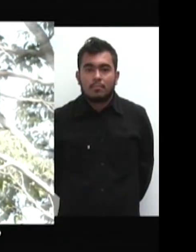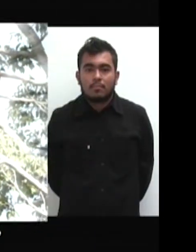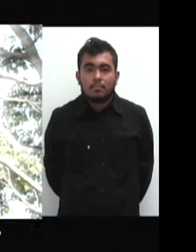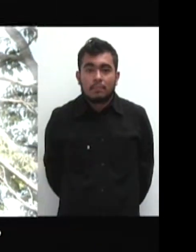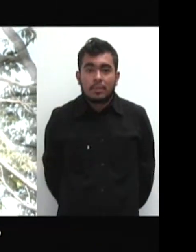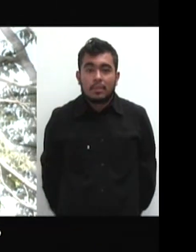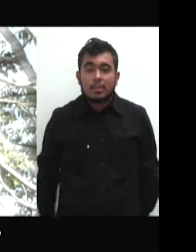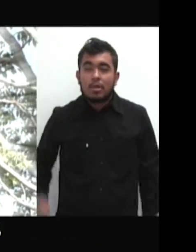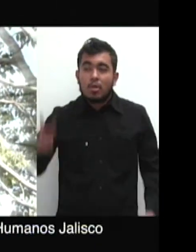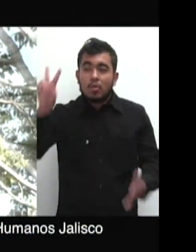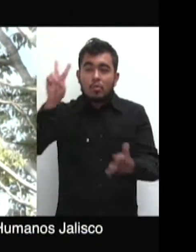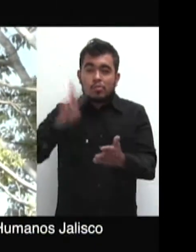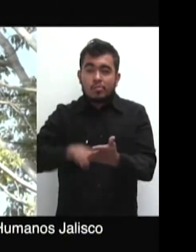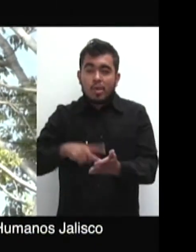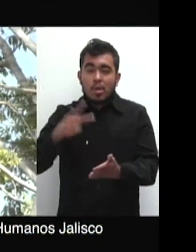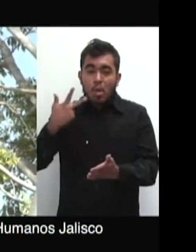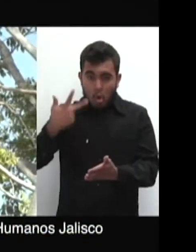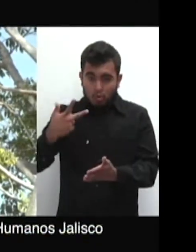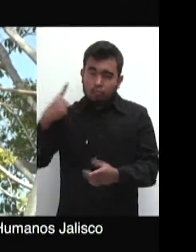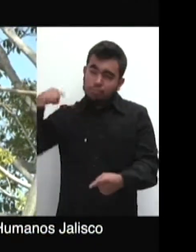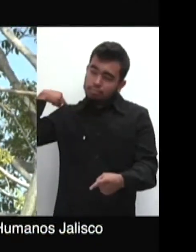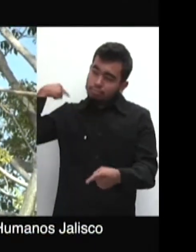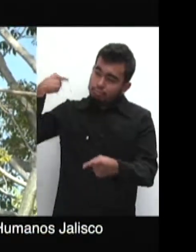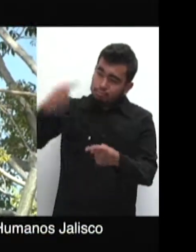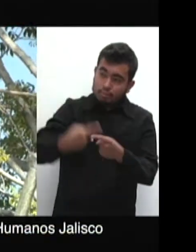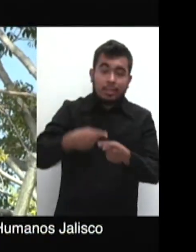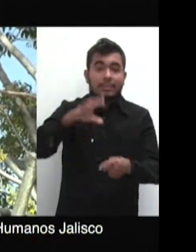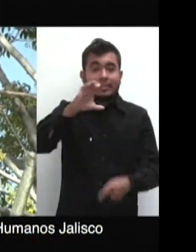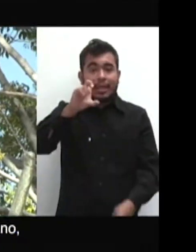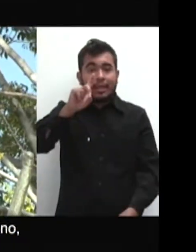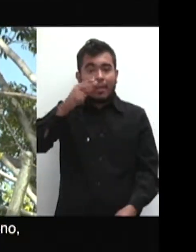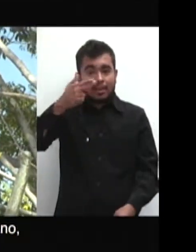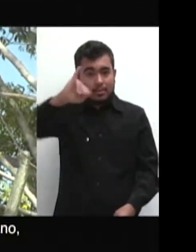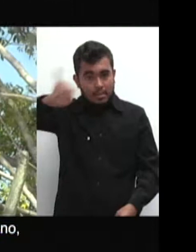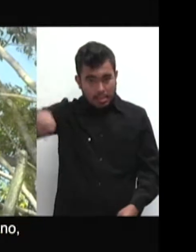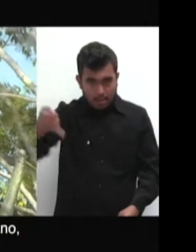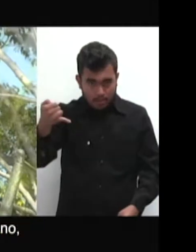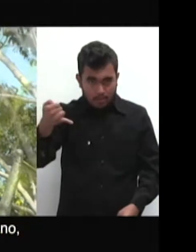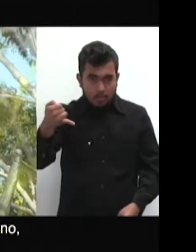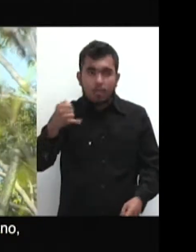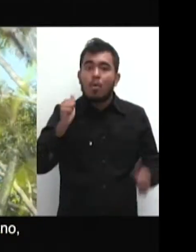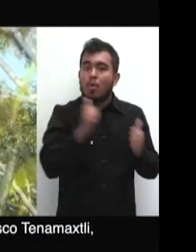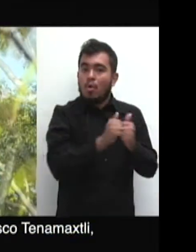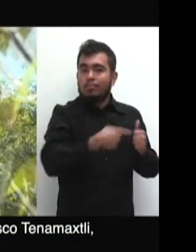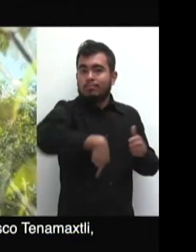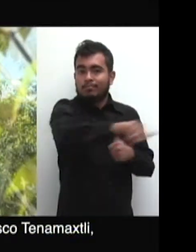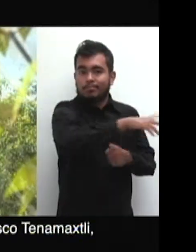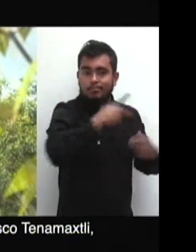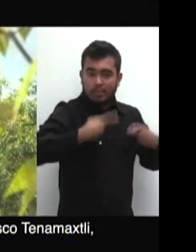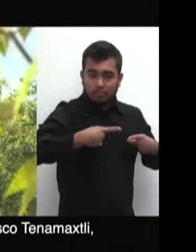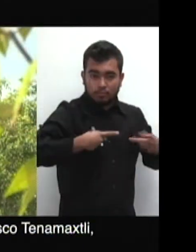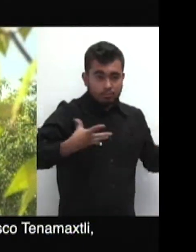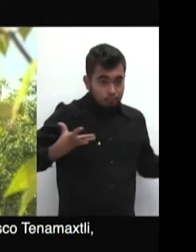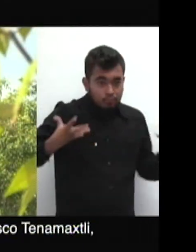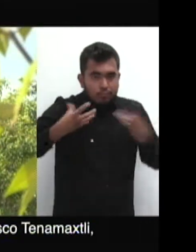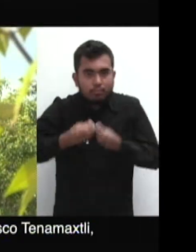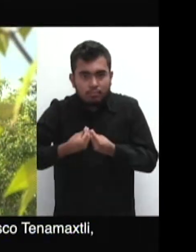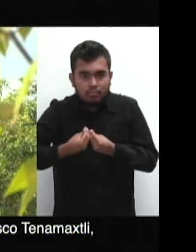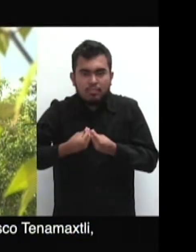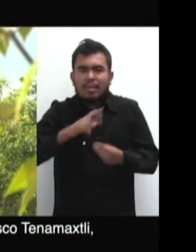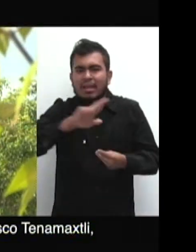Desde el año 2008, la Comisión Estatal de Derechos Humanos Jalisco y su Consejo Ciudadano otorgan el